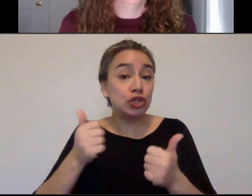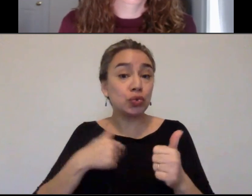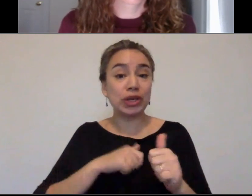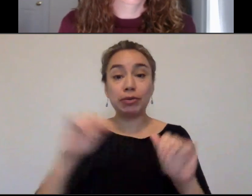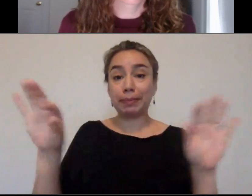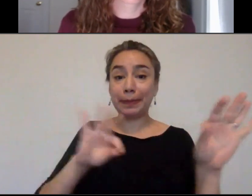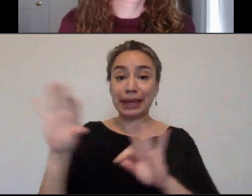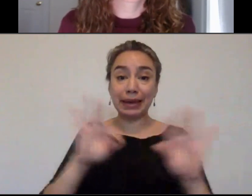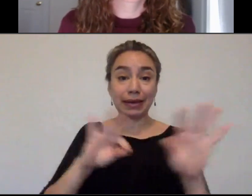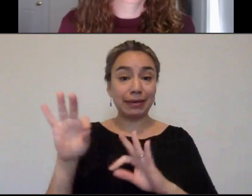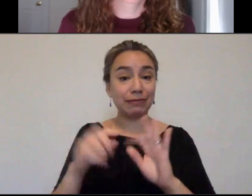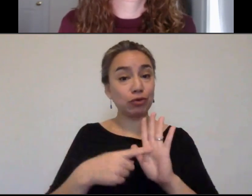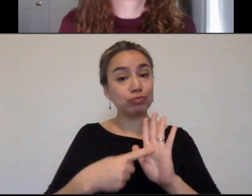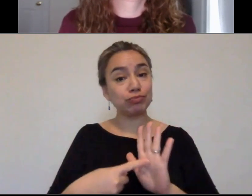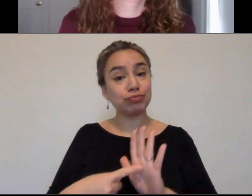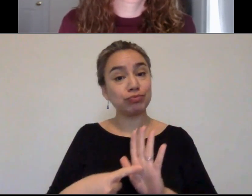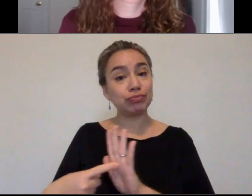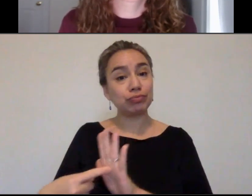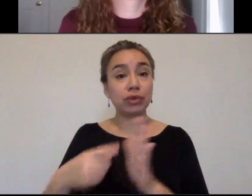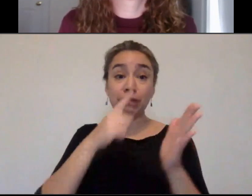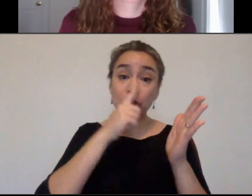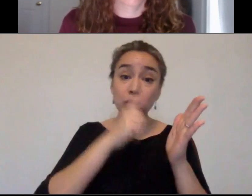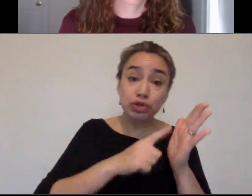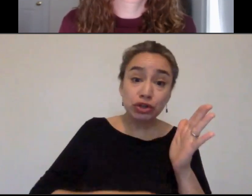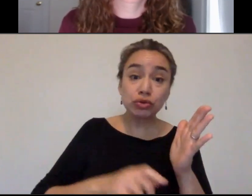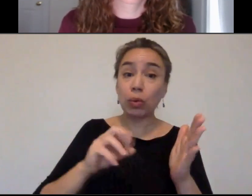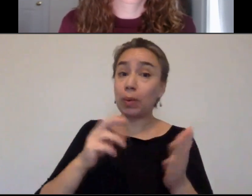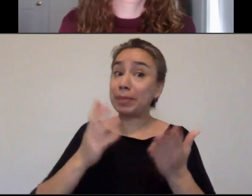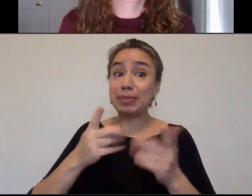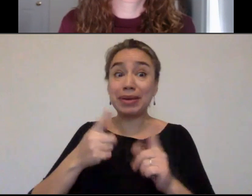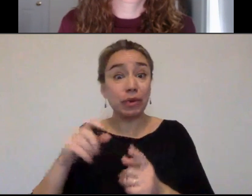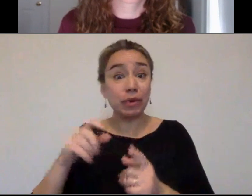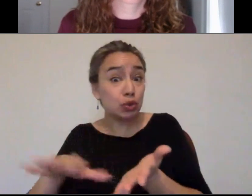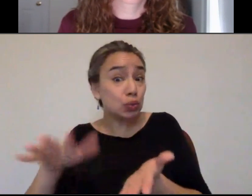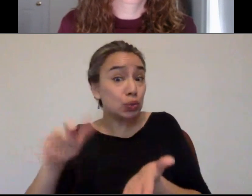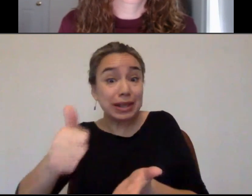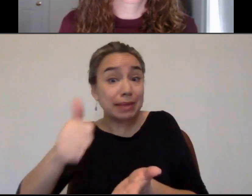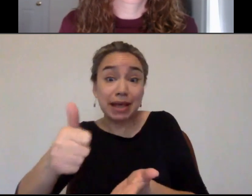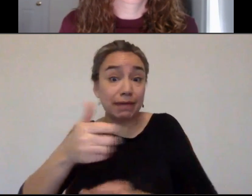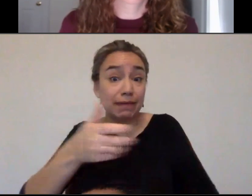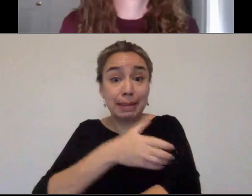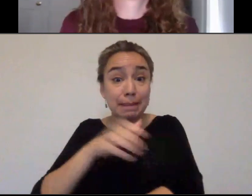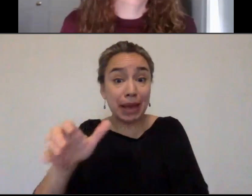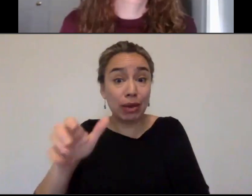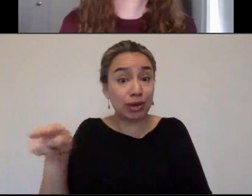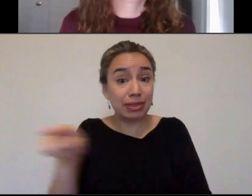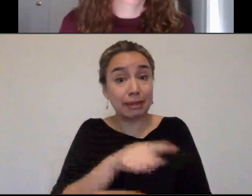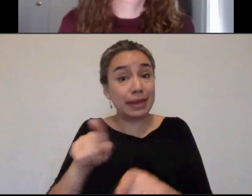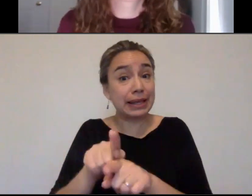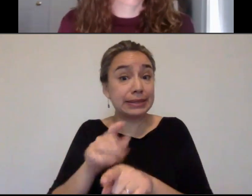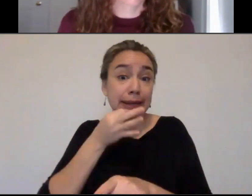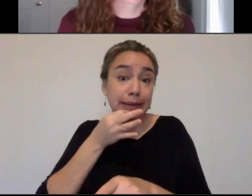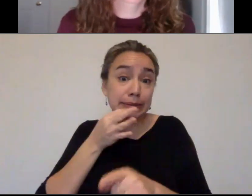either from research or from the students themselves, empowering them as experts.